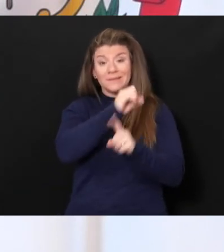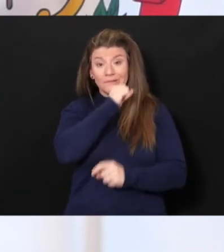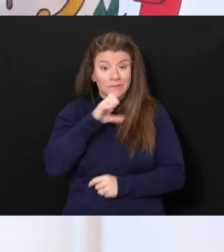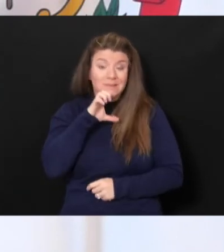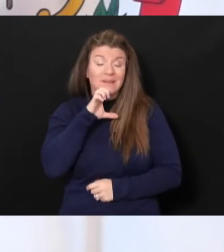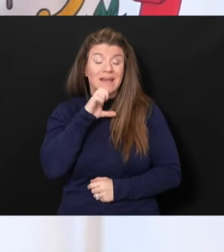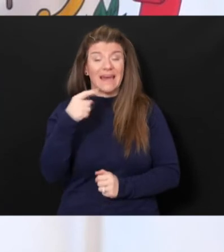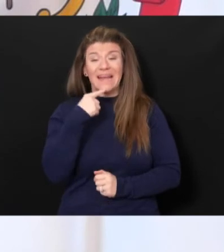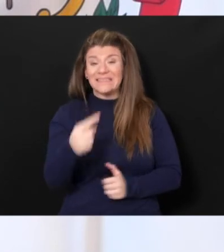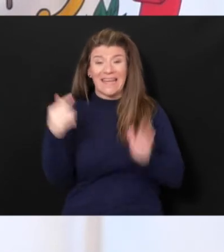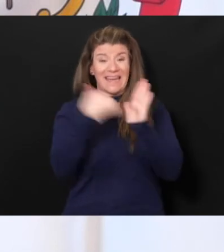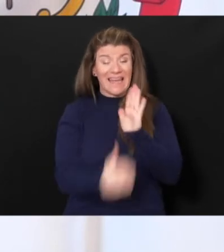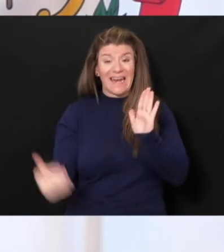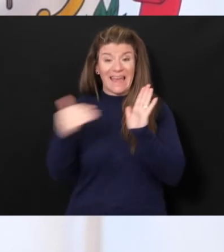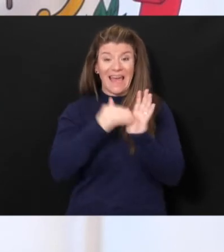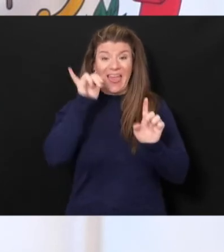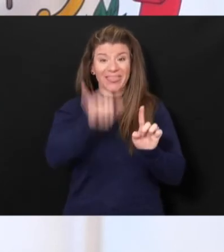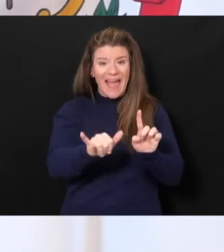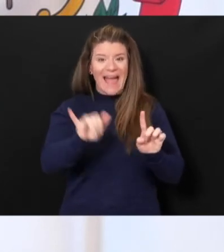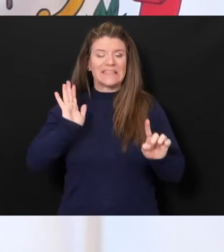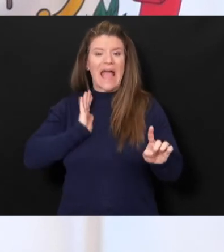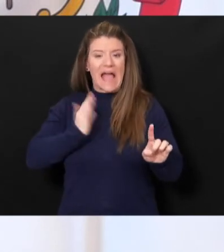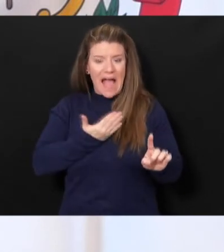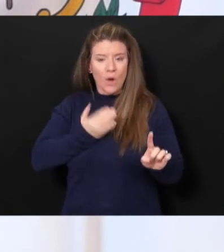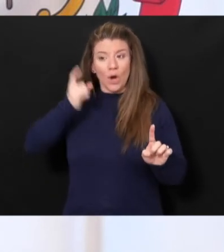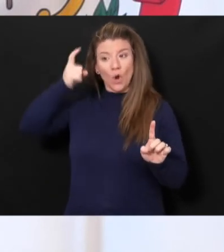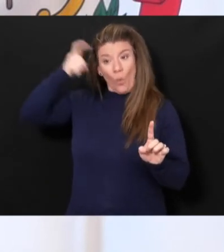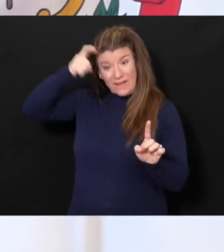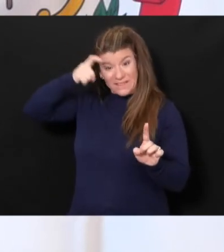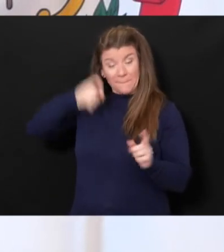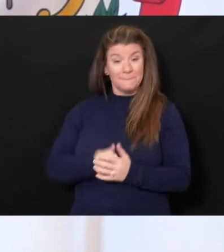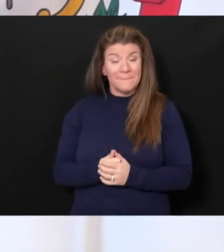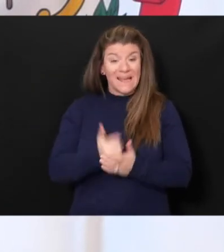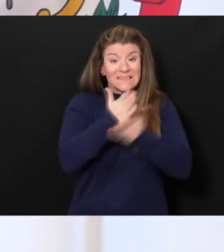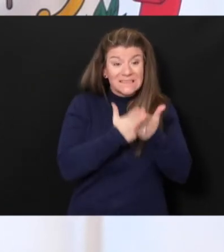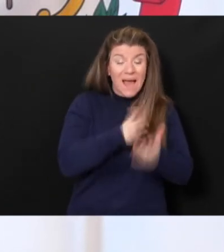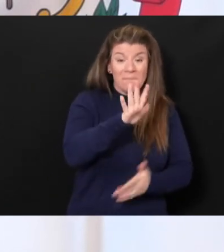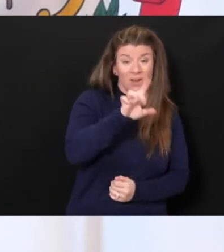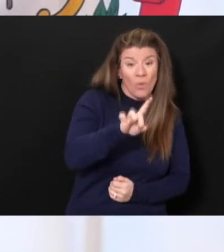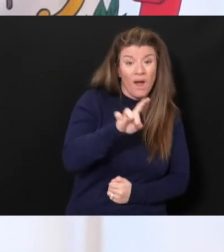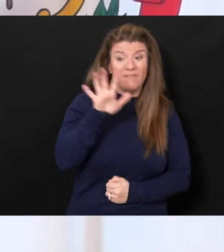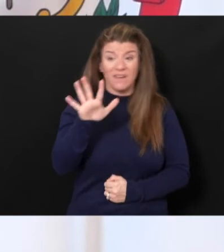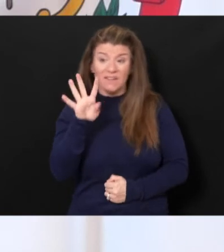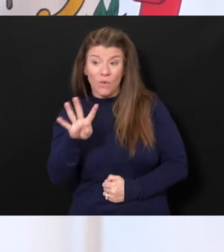about losing our wisdom. A couple of them are 51 and 54 years old,